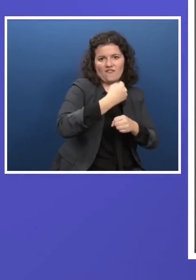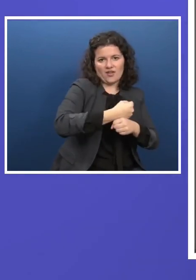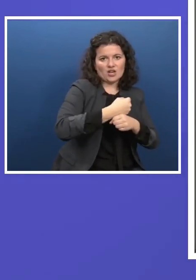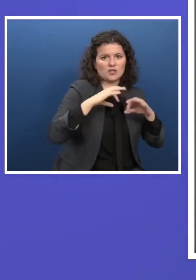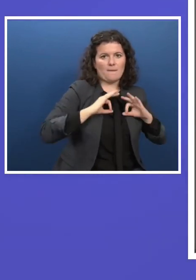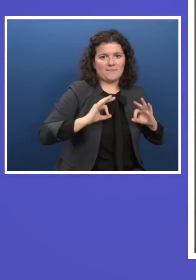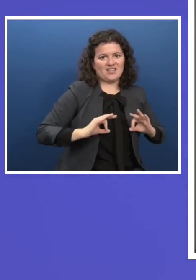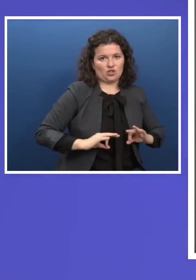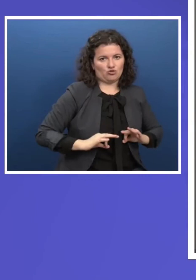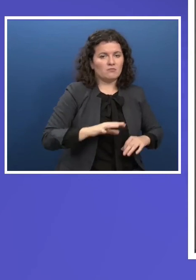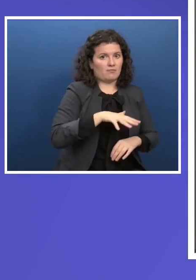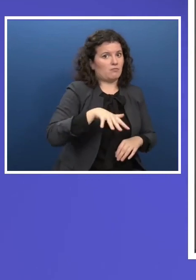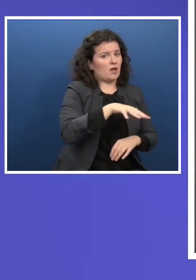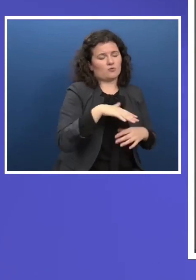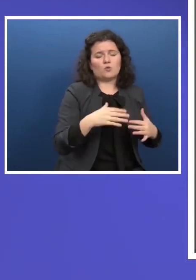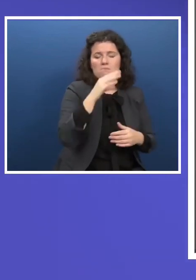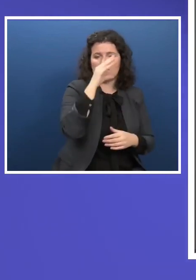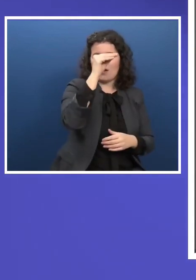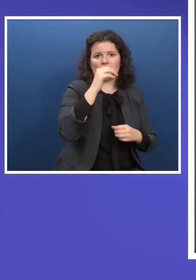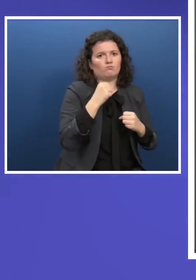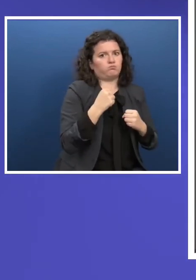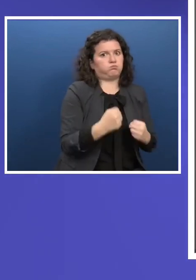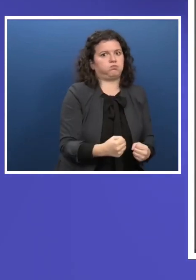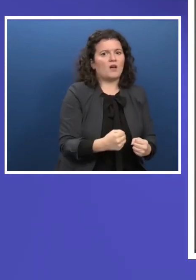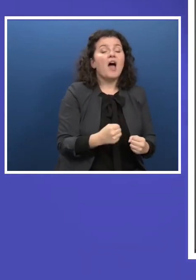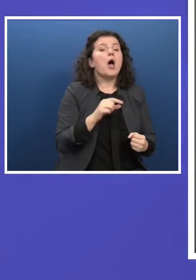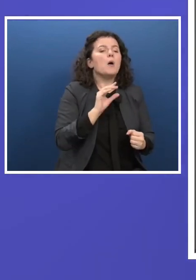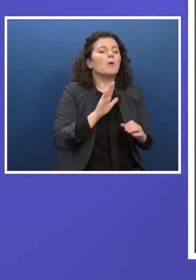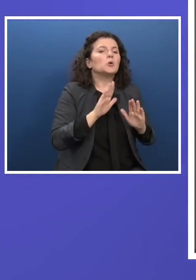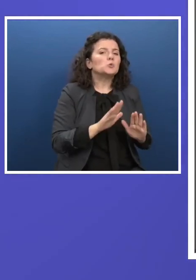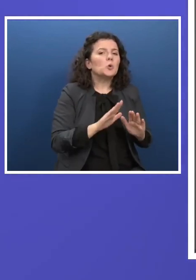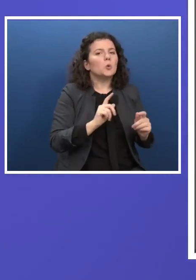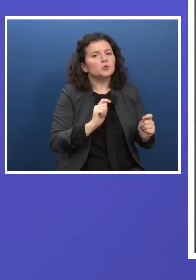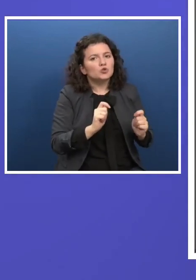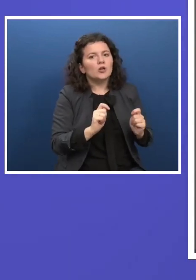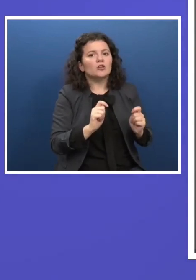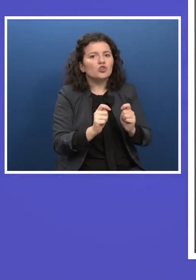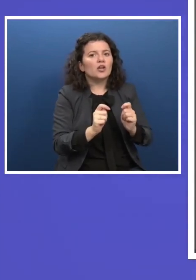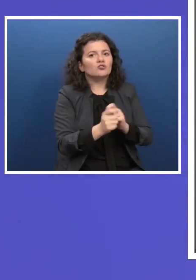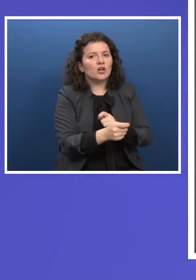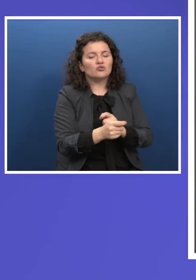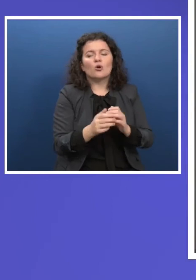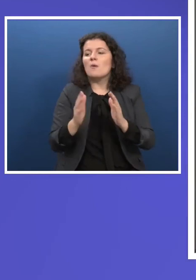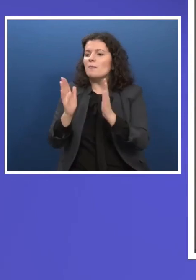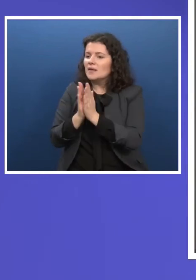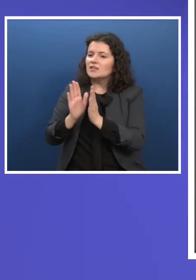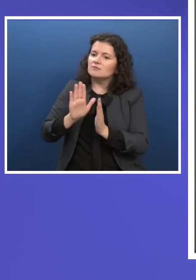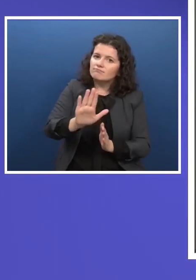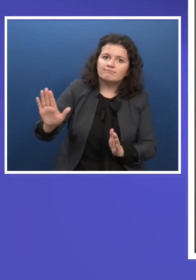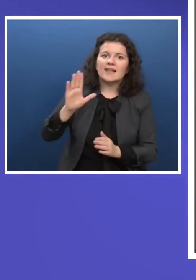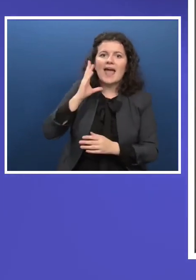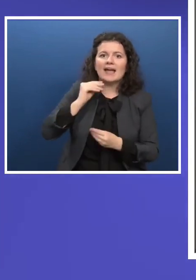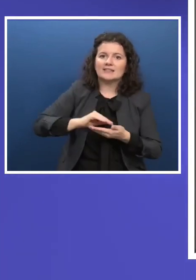males-dominated bodies, but that is changing. So keep going on and share experiences. We have to have that actively